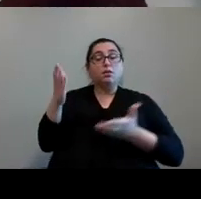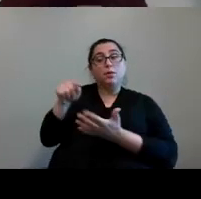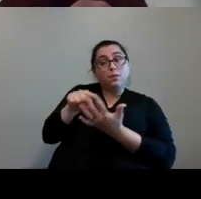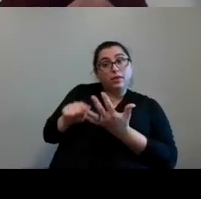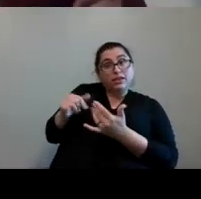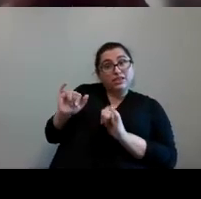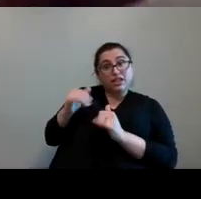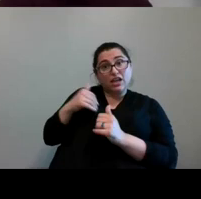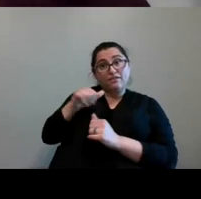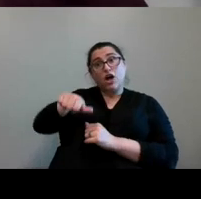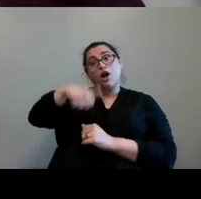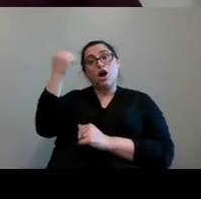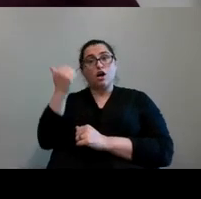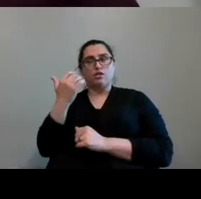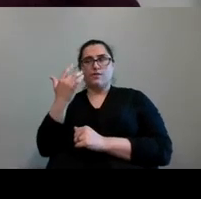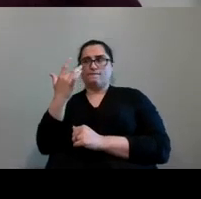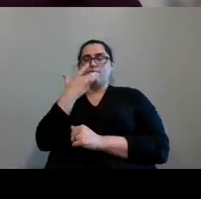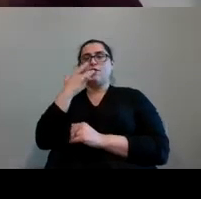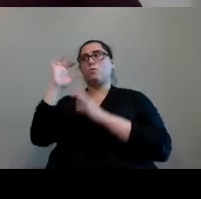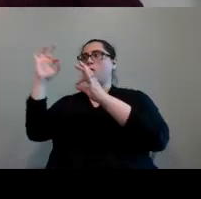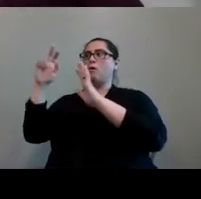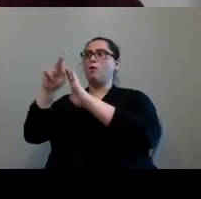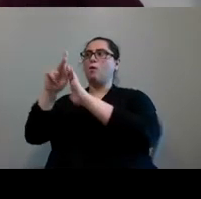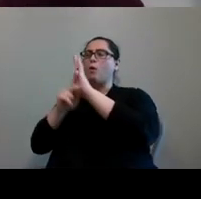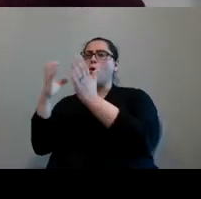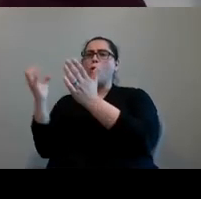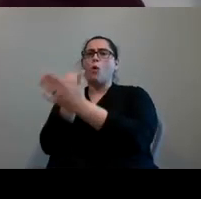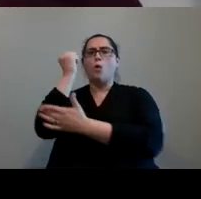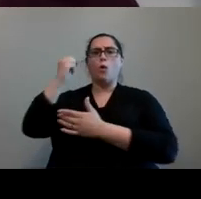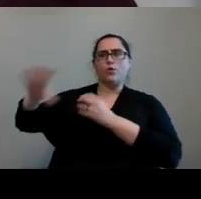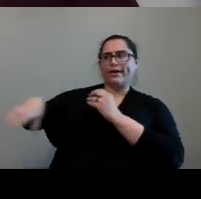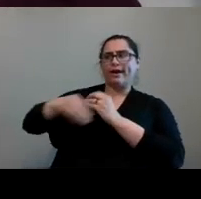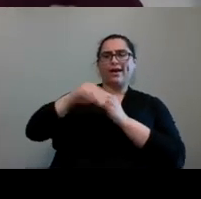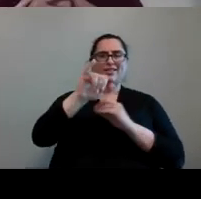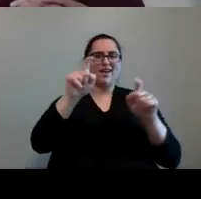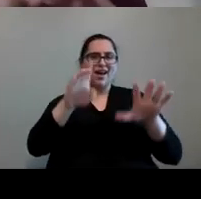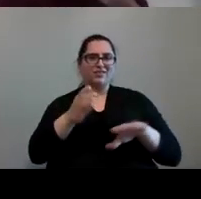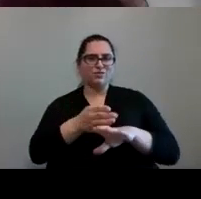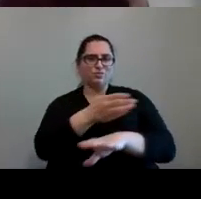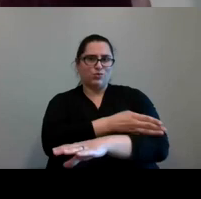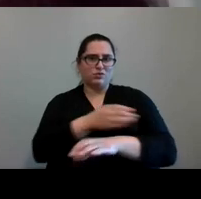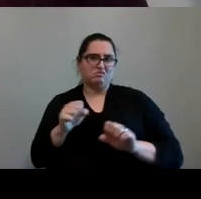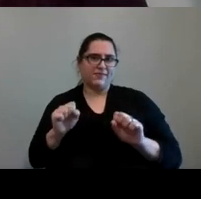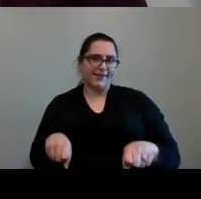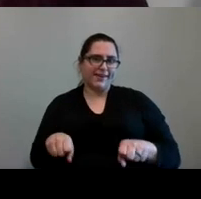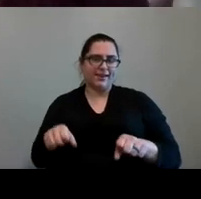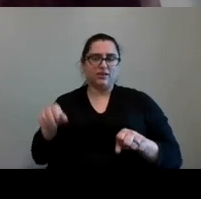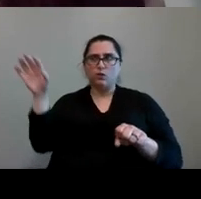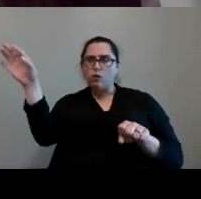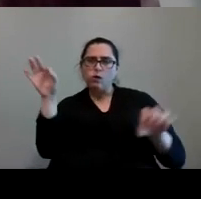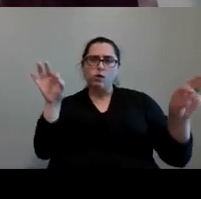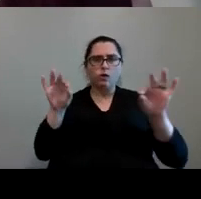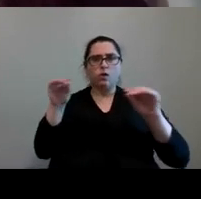favorable property in another dimension that you could easily add to the assay. So even if they're,